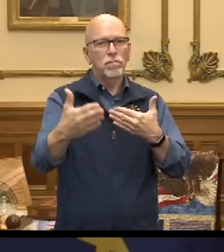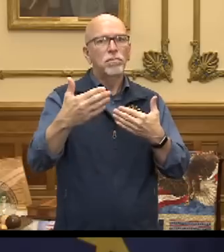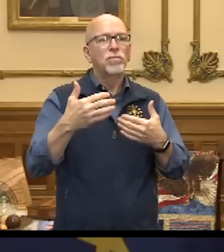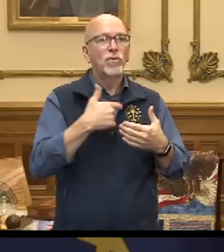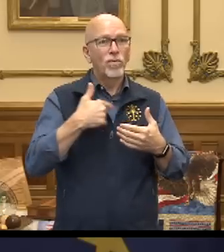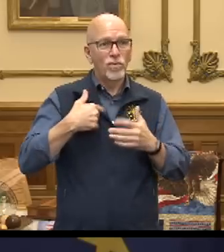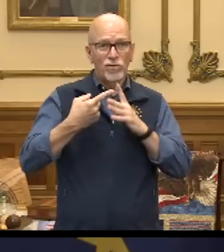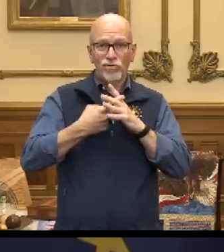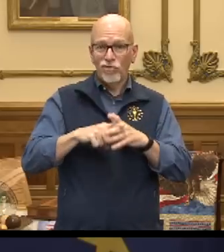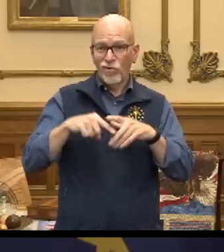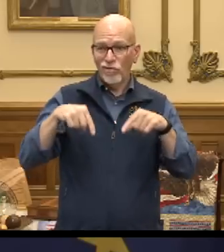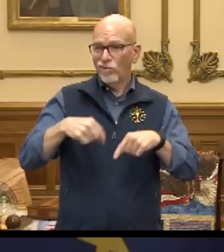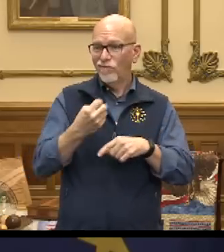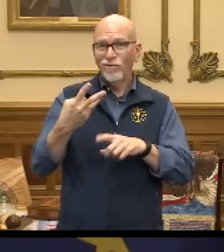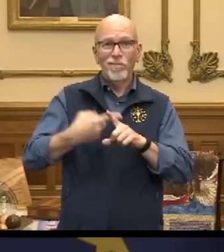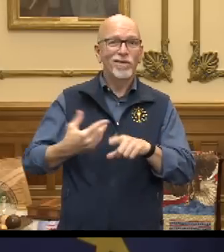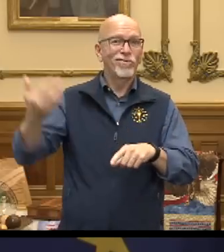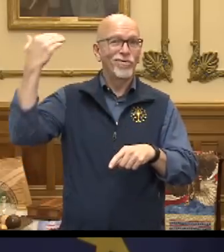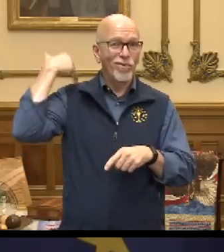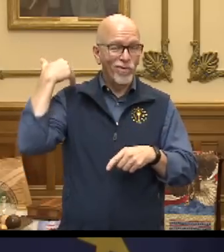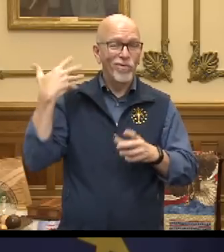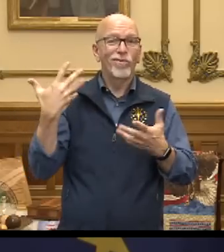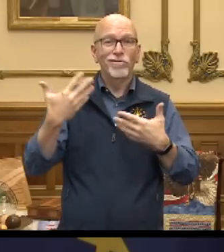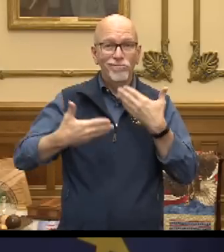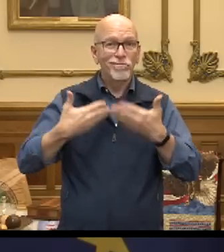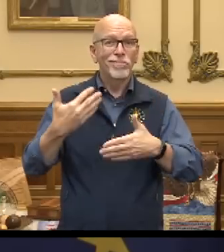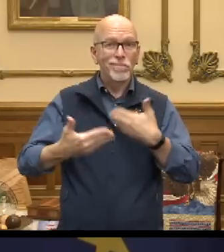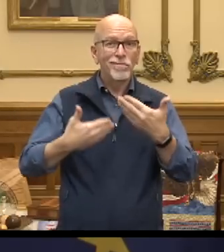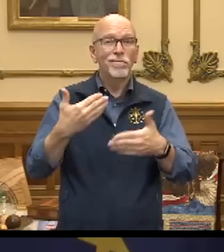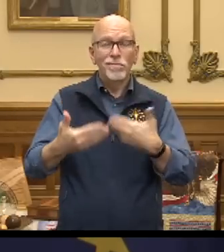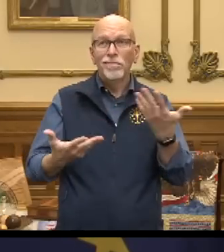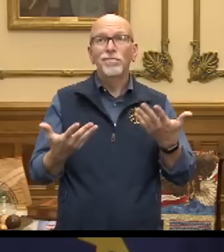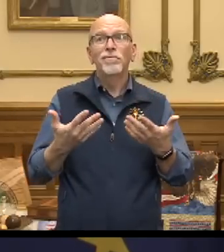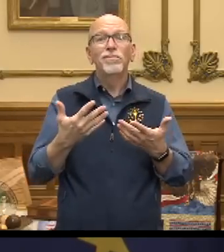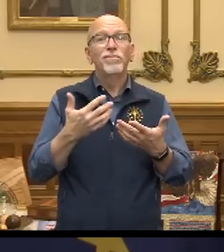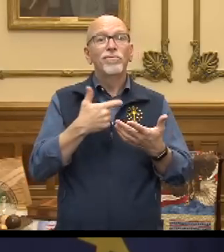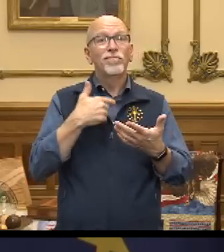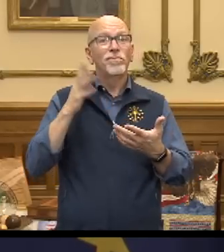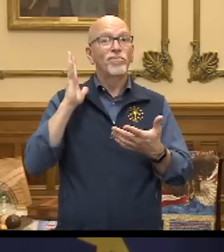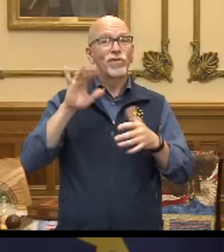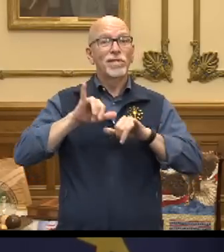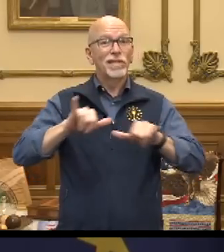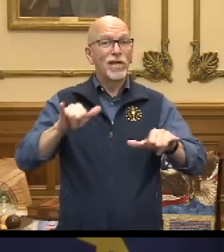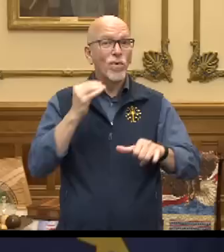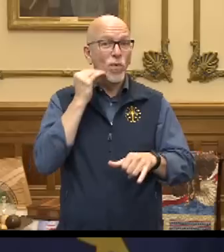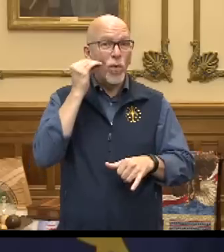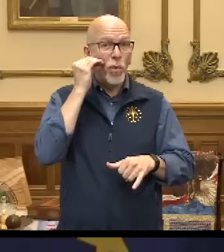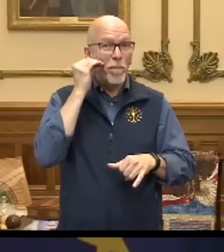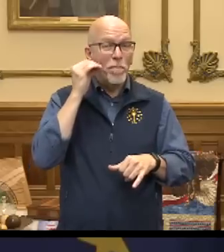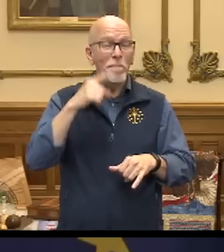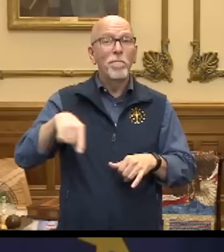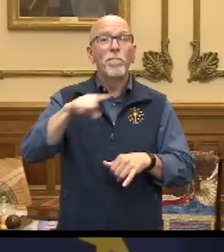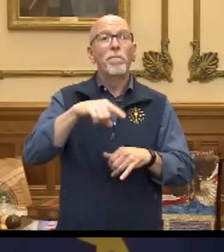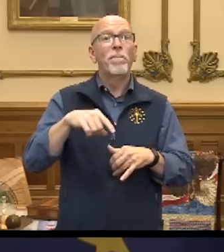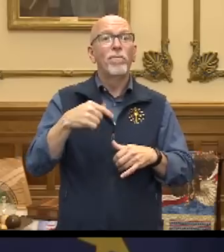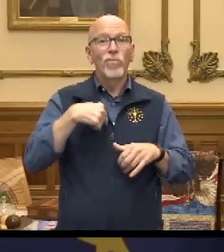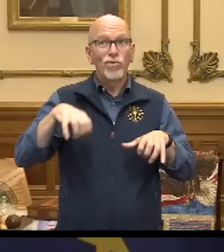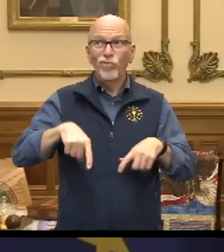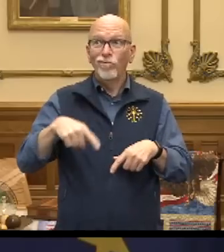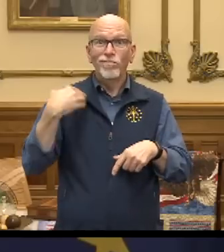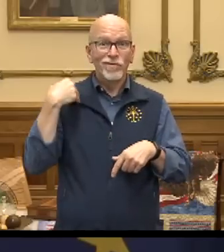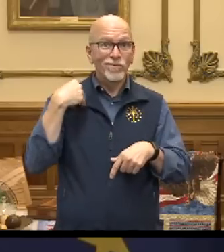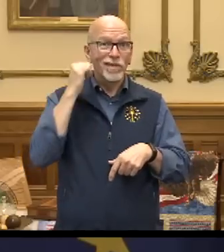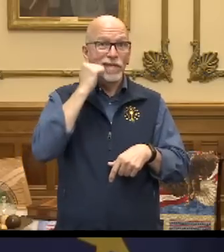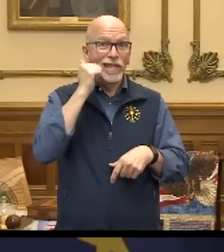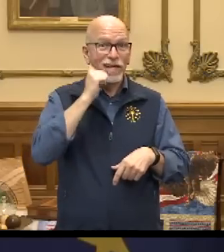started this months ago, and when we were at a stay-at-home posture, we were doing these daily, quite